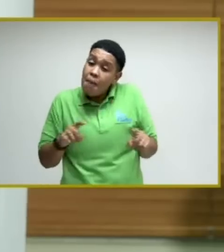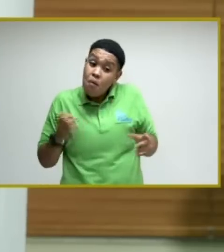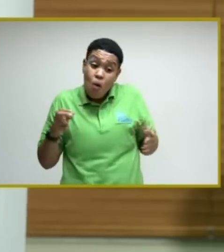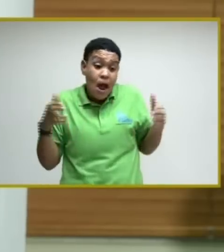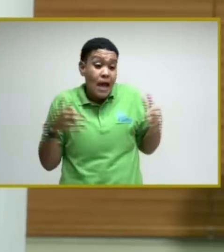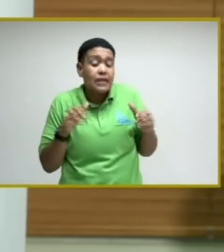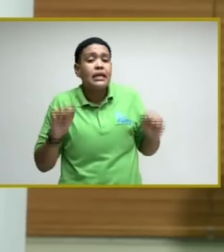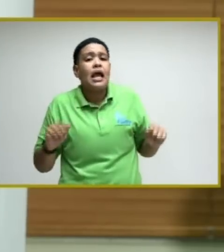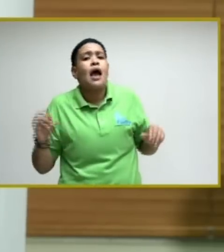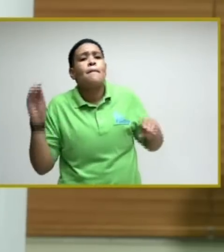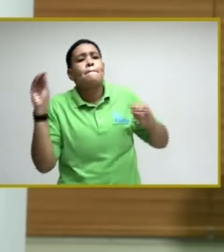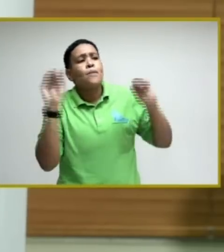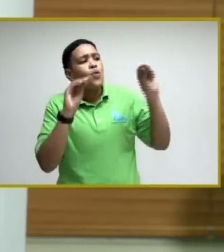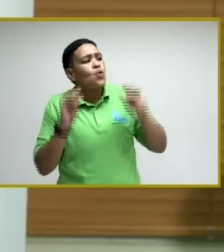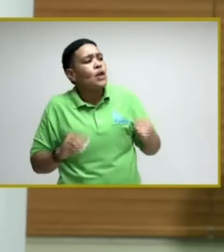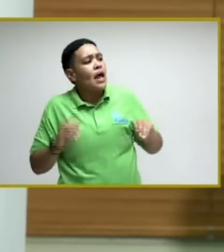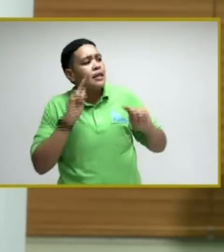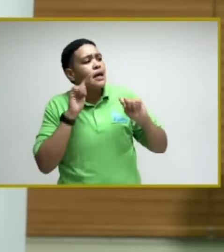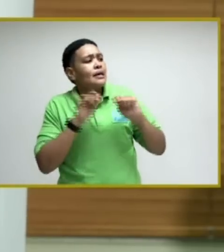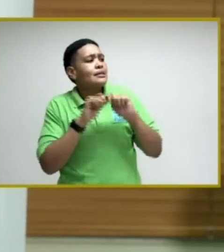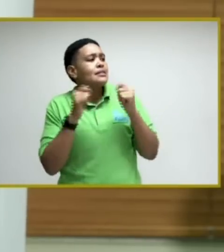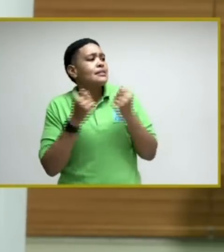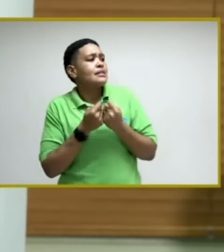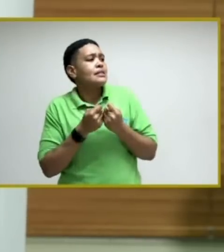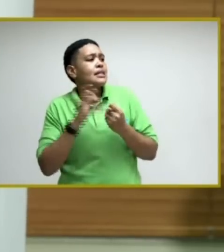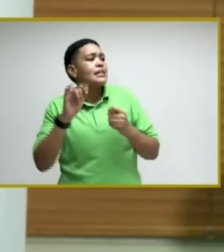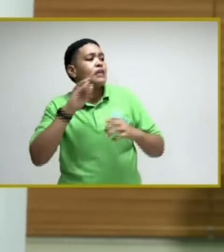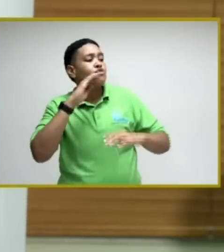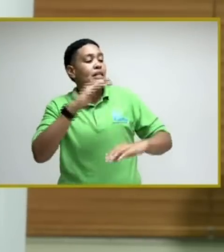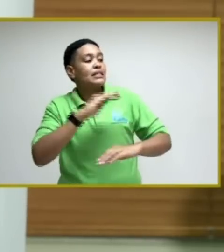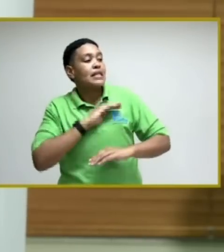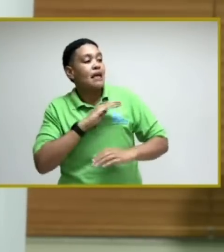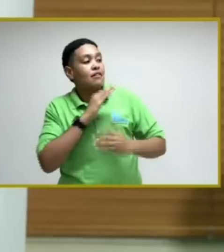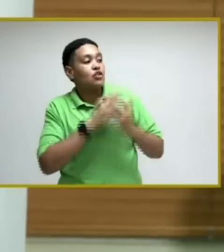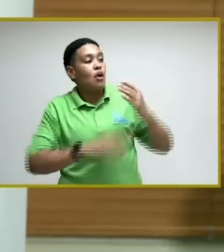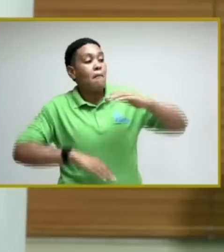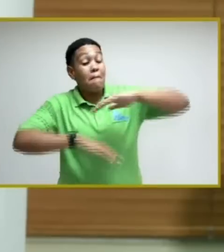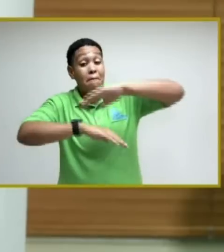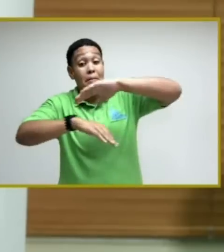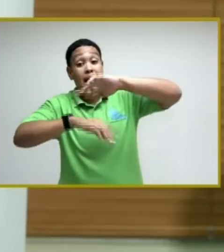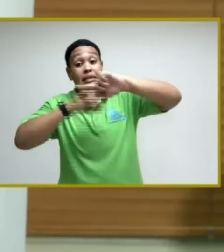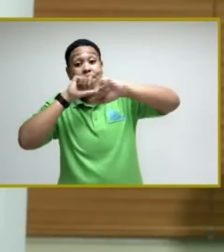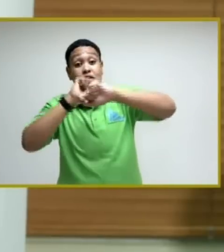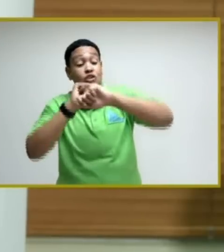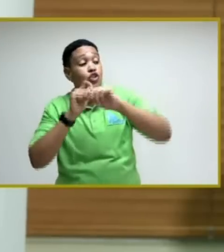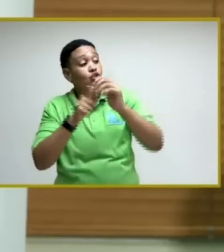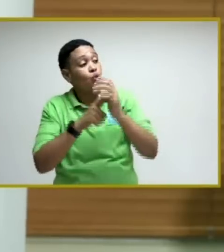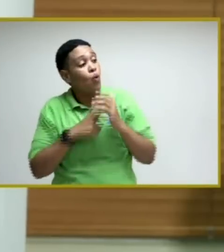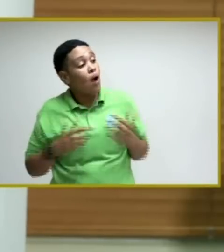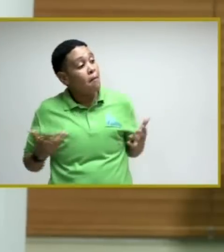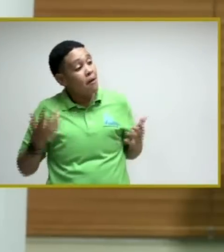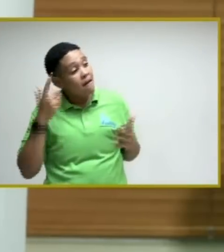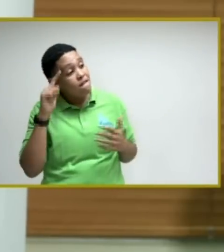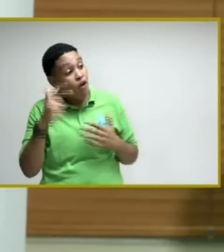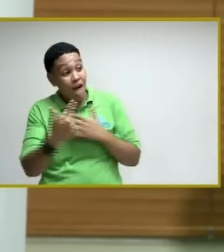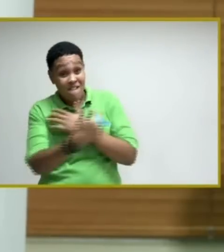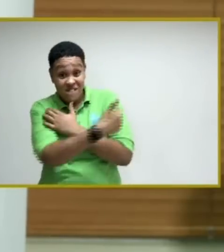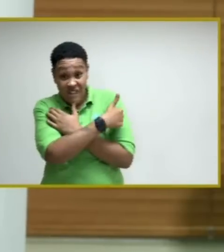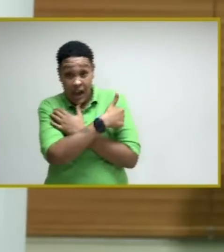can put together a team that satisfies some of the basic requirements of